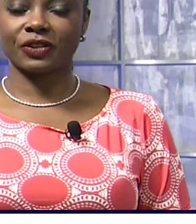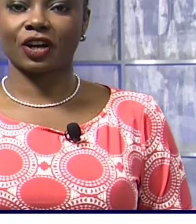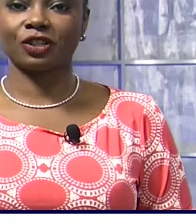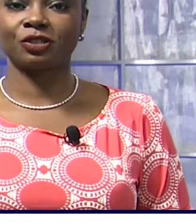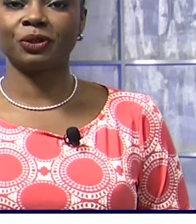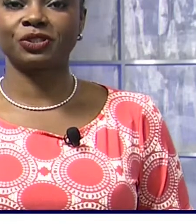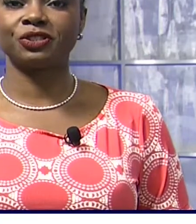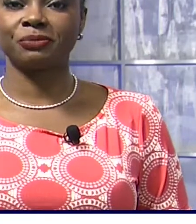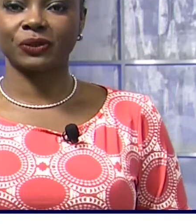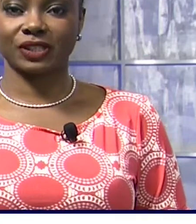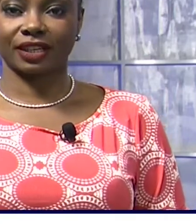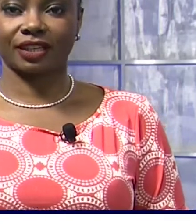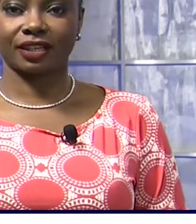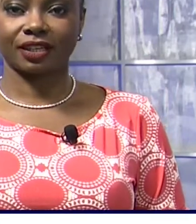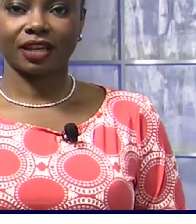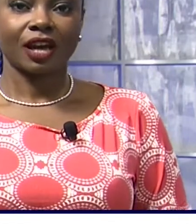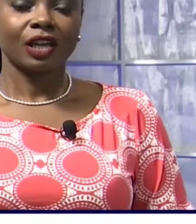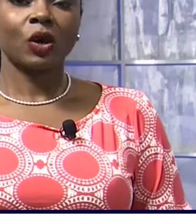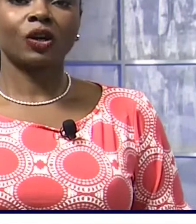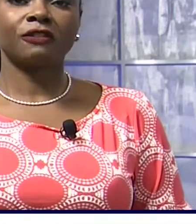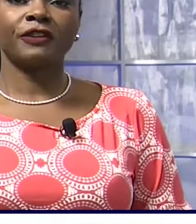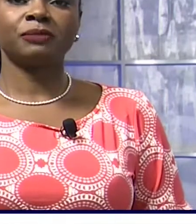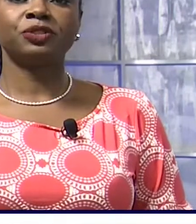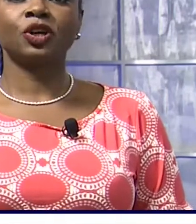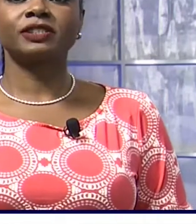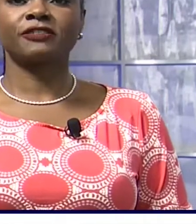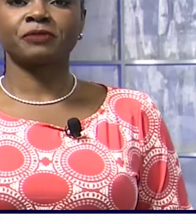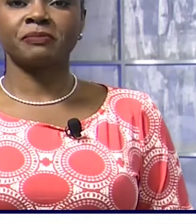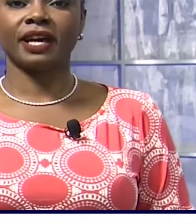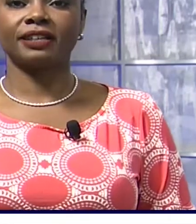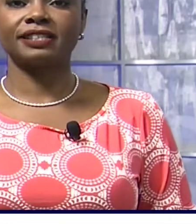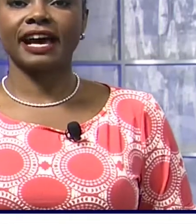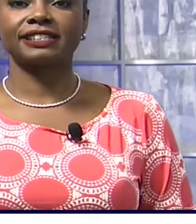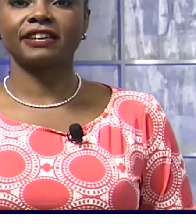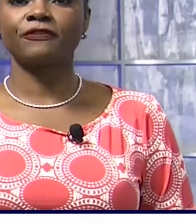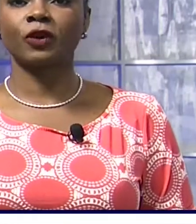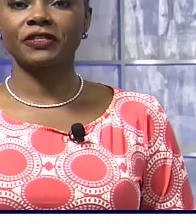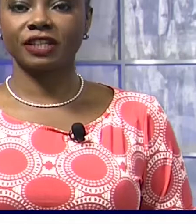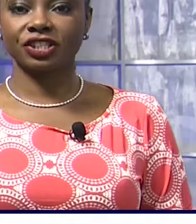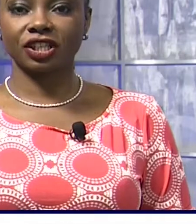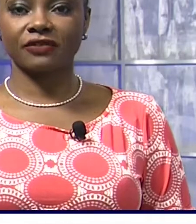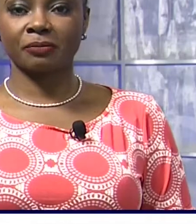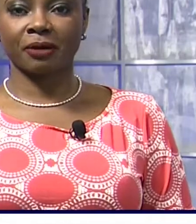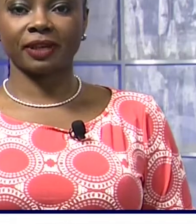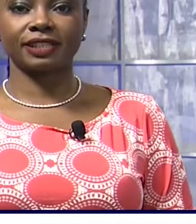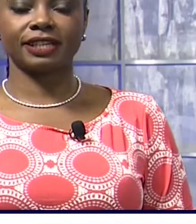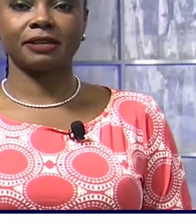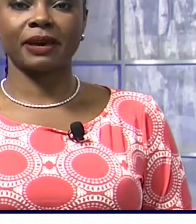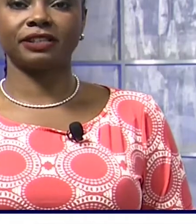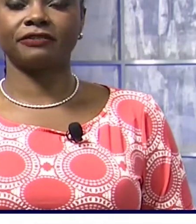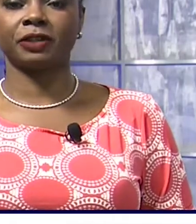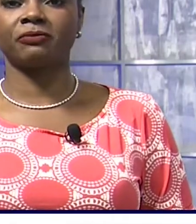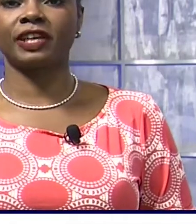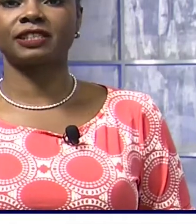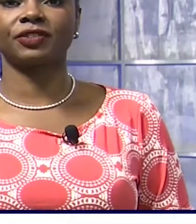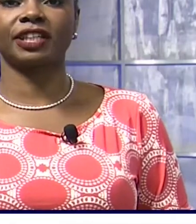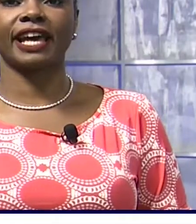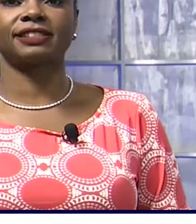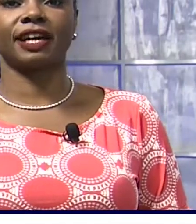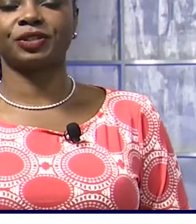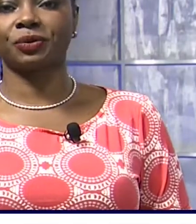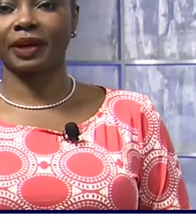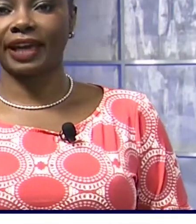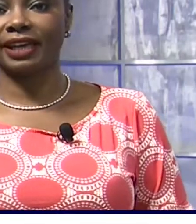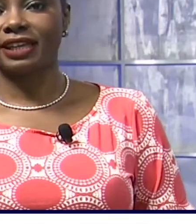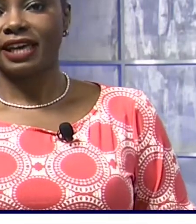recognized for their contribution to music. Local film Joseph premieres as the 4th edition of the Barbados Independent Film Festival